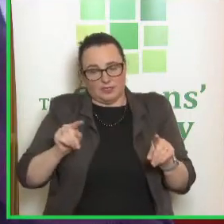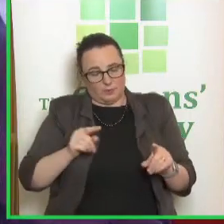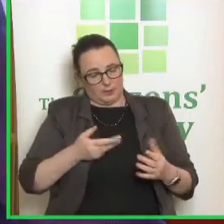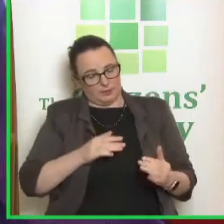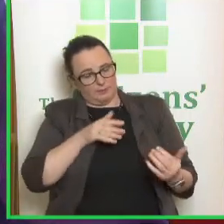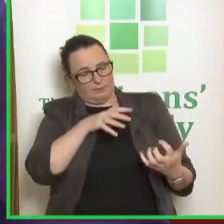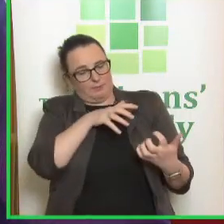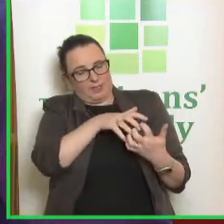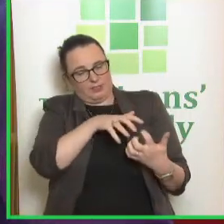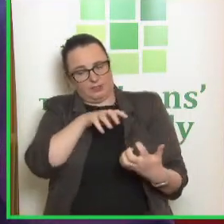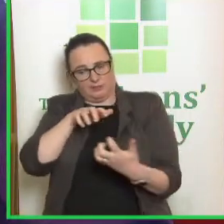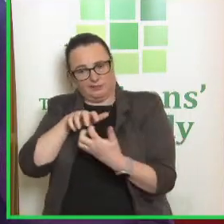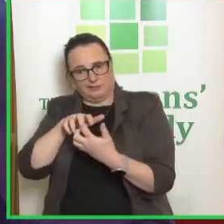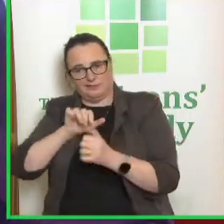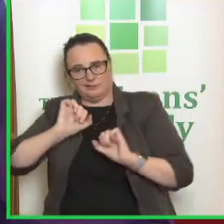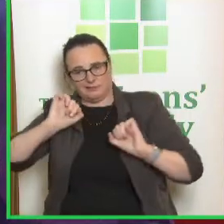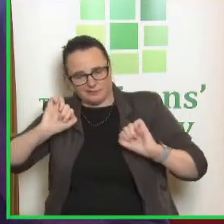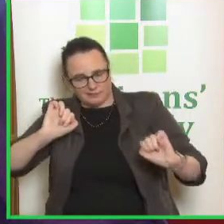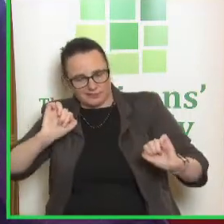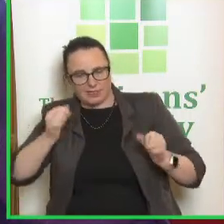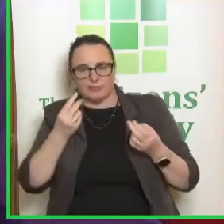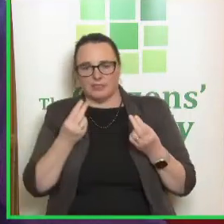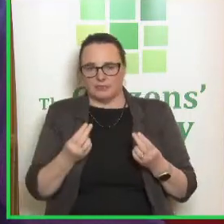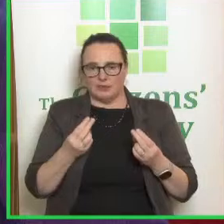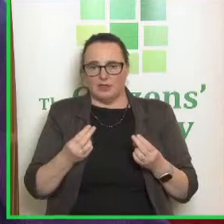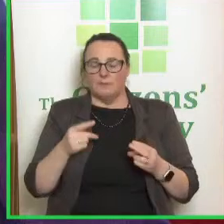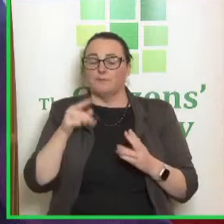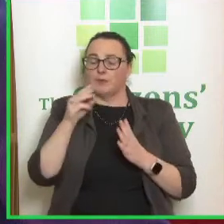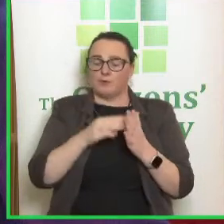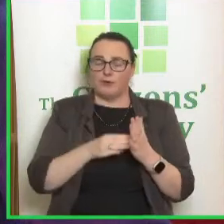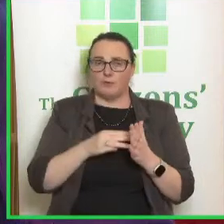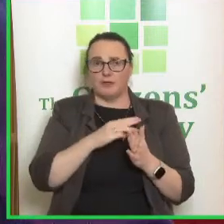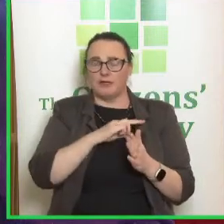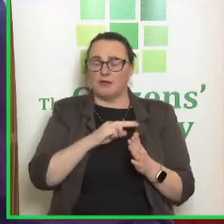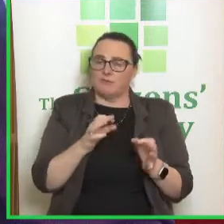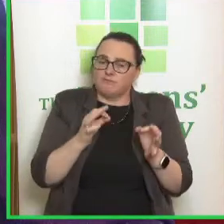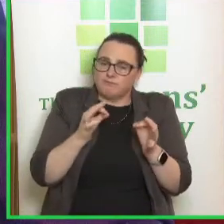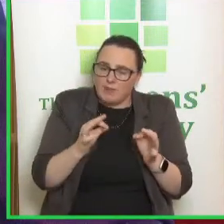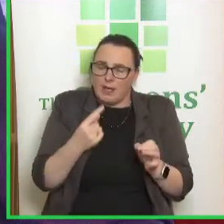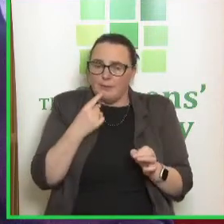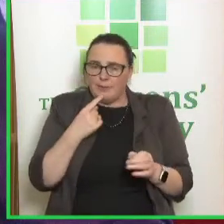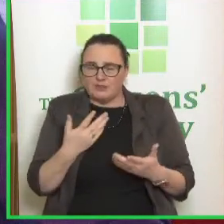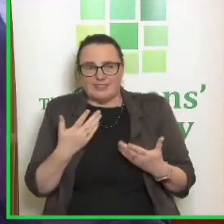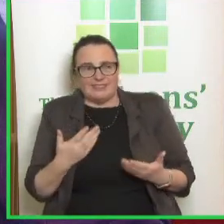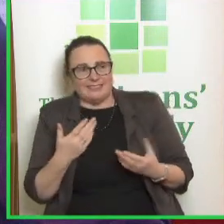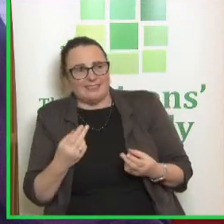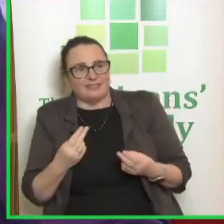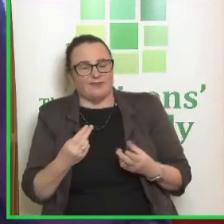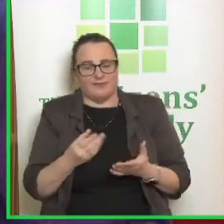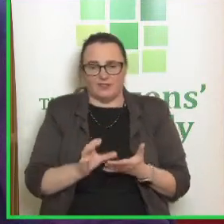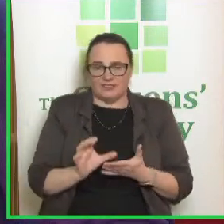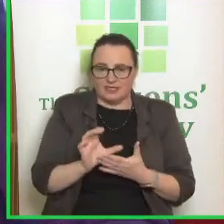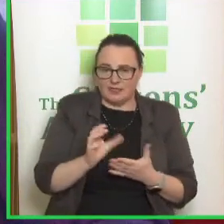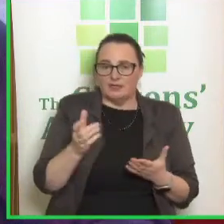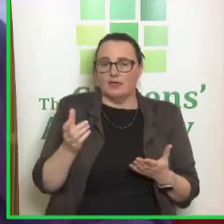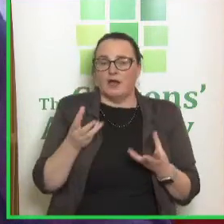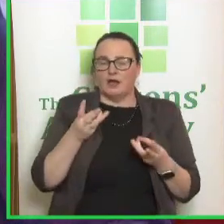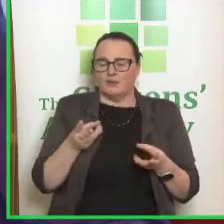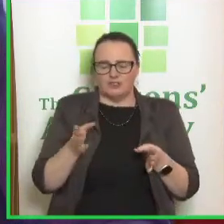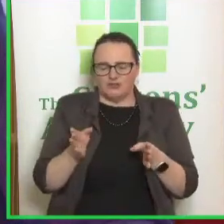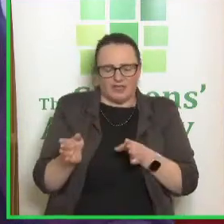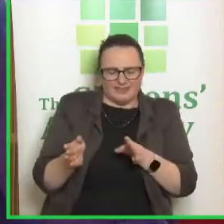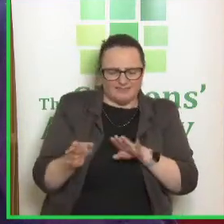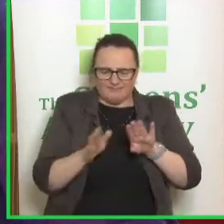we just need the money sometimes, and maybe they know that the programme mightn't be perfect, but it's just they're so starved of funding, they need it. I want to move away from